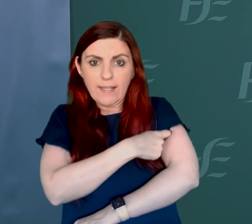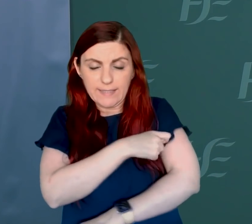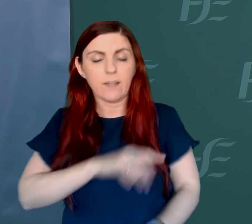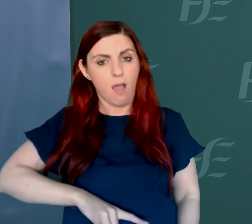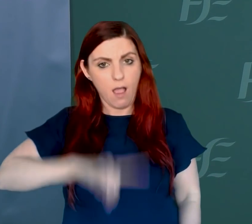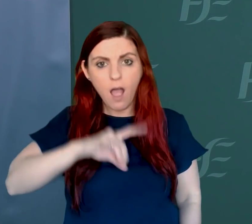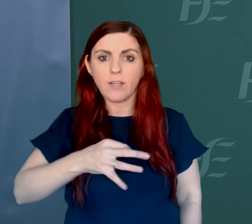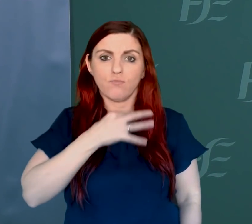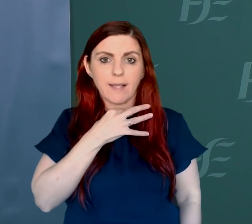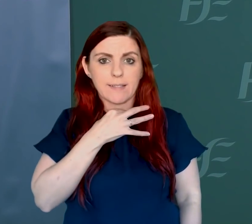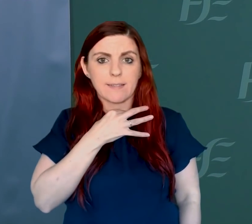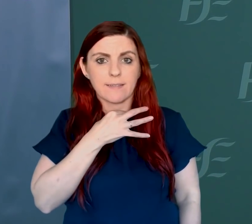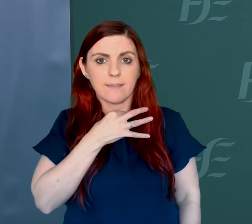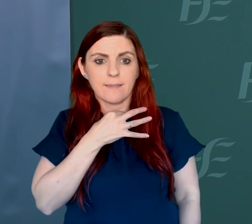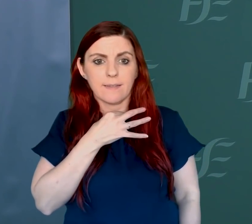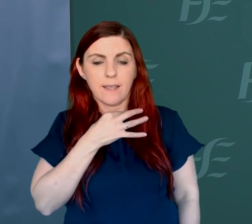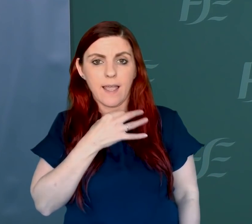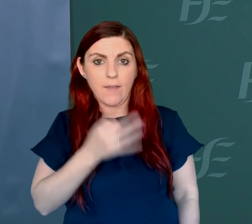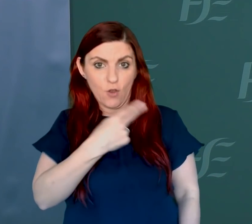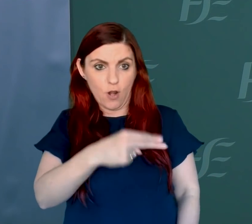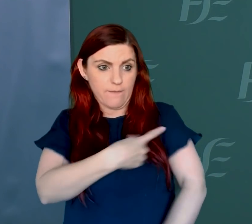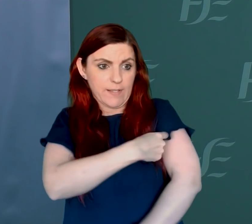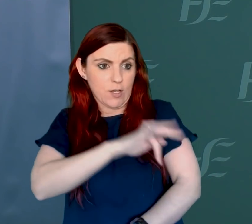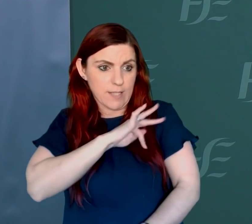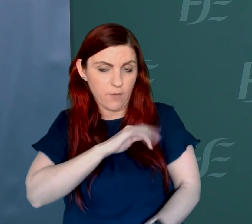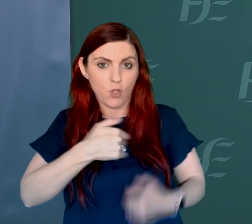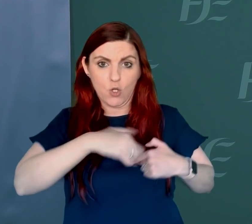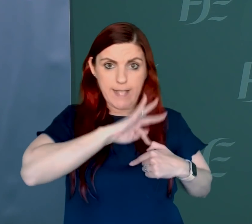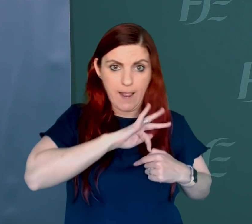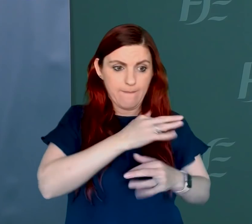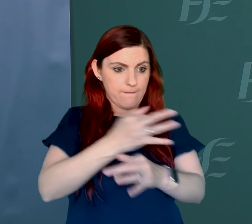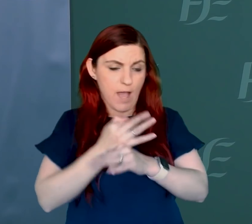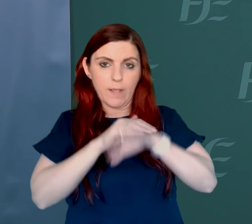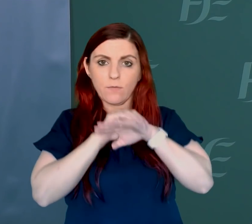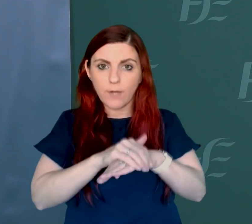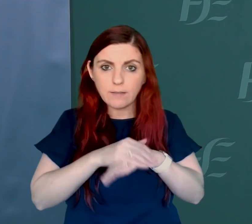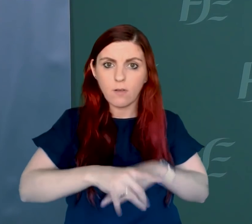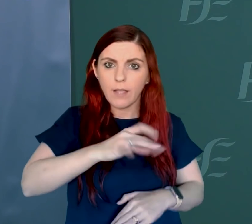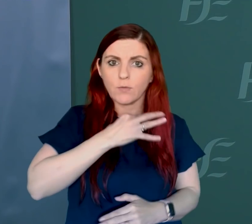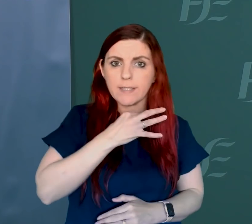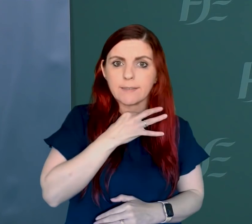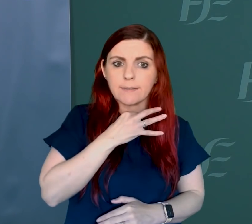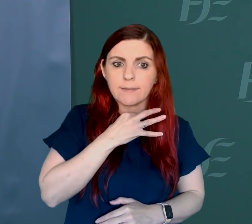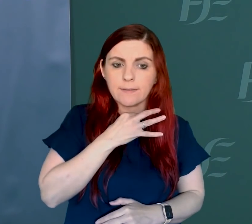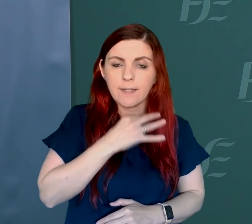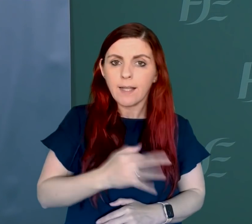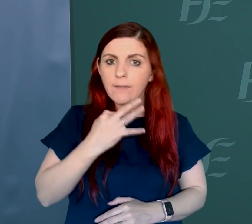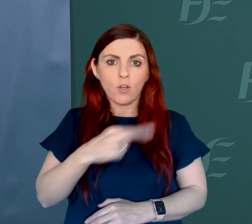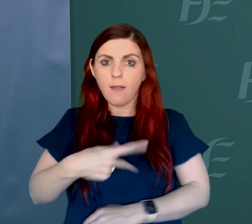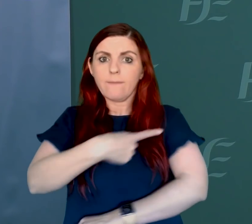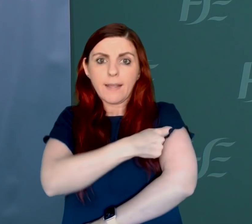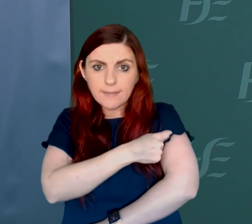risk. If you're not vaccinated, you're putting your family and friends at higher risk. And if you are not vaccinated, you have the strong potential